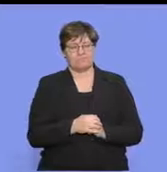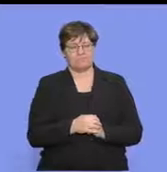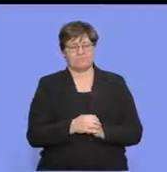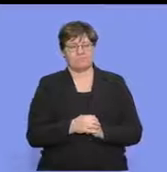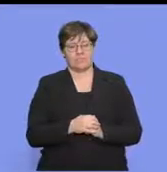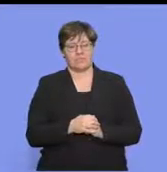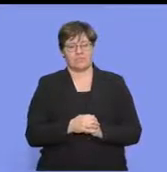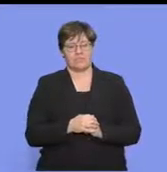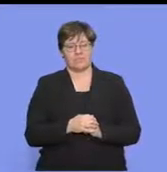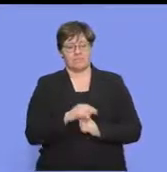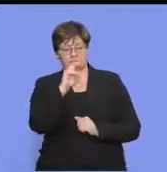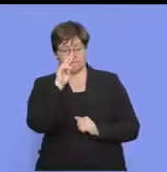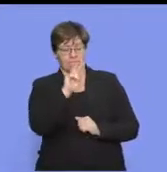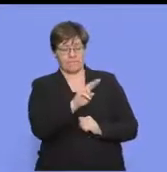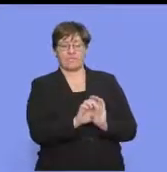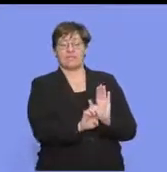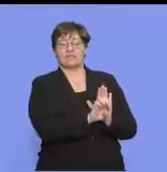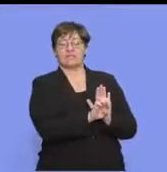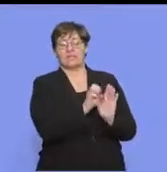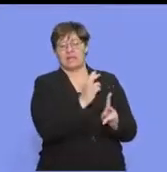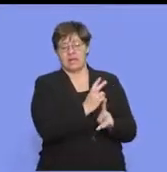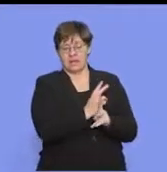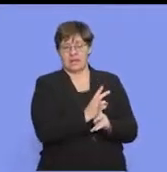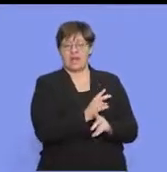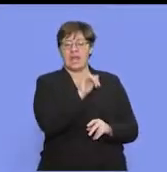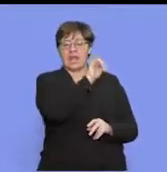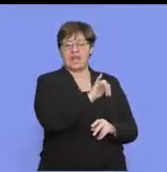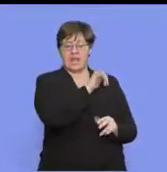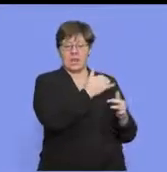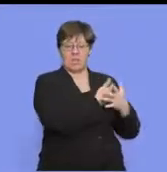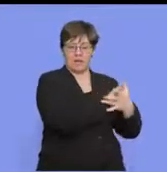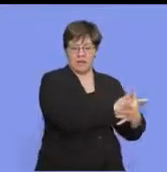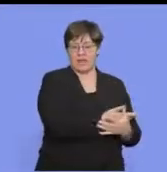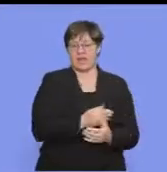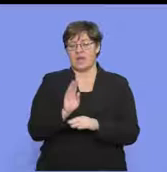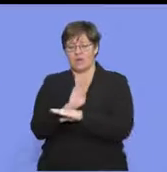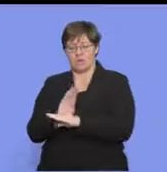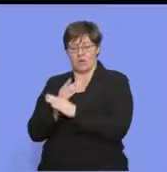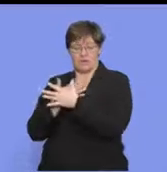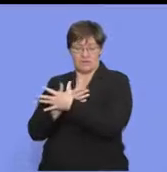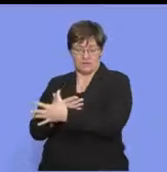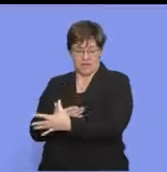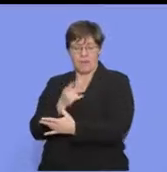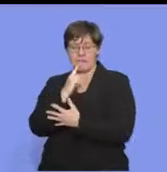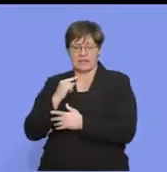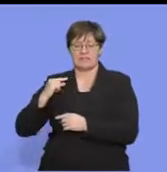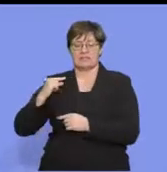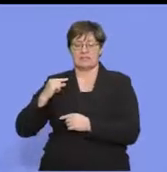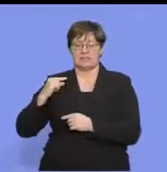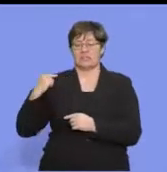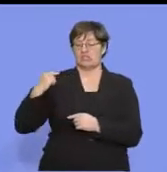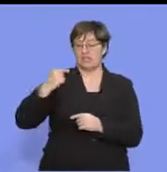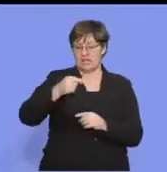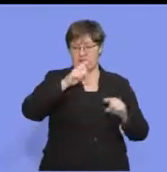All right, so here we can see our example again is we've got the yellow butterfly and the brown butterfly, so there is genetic